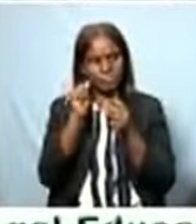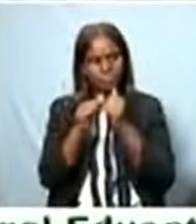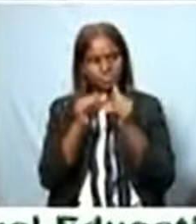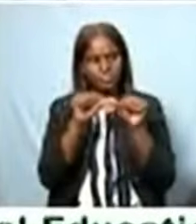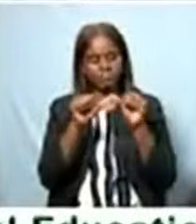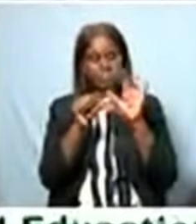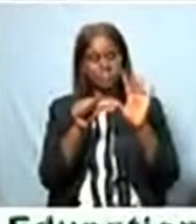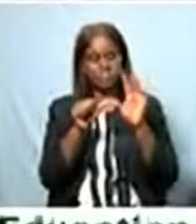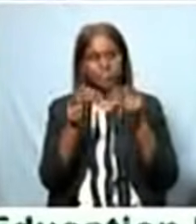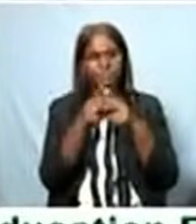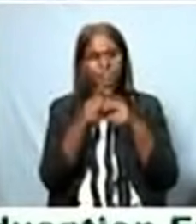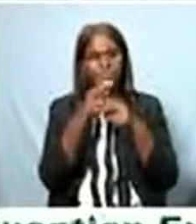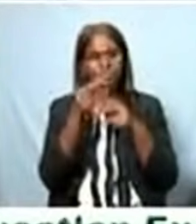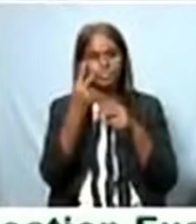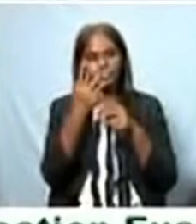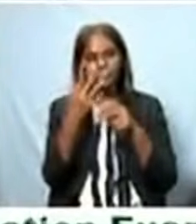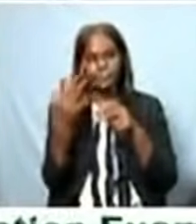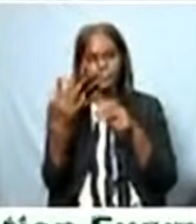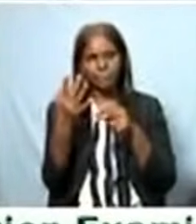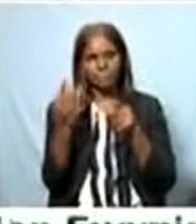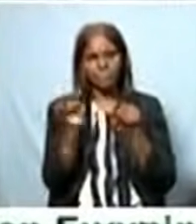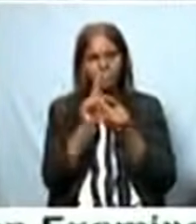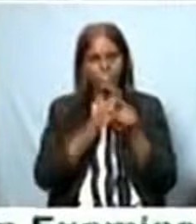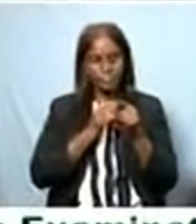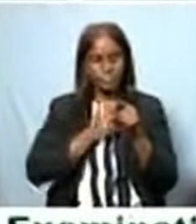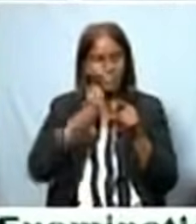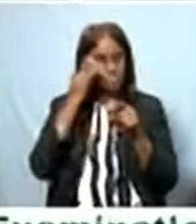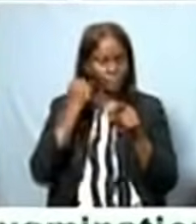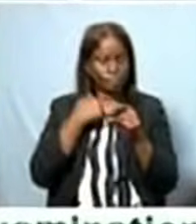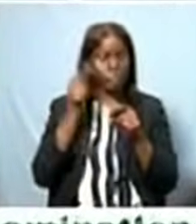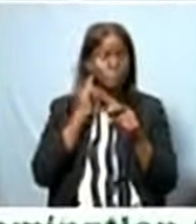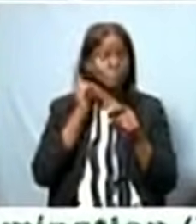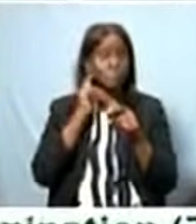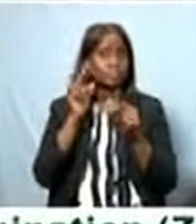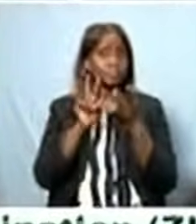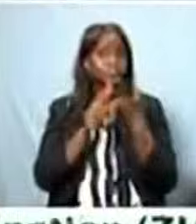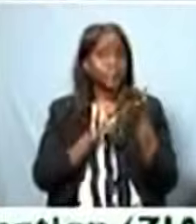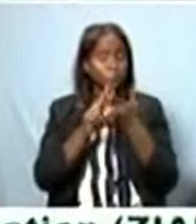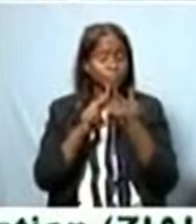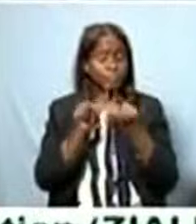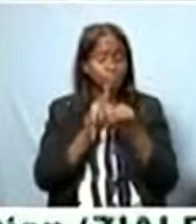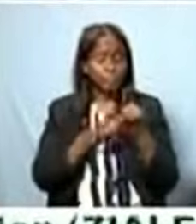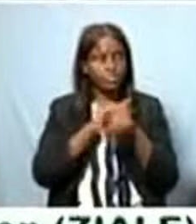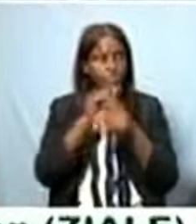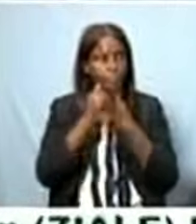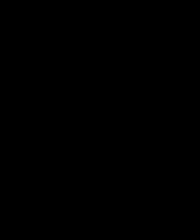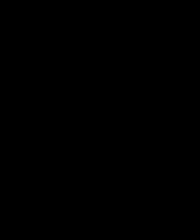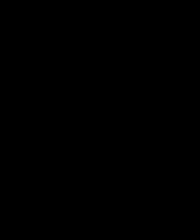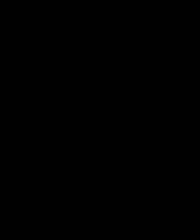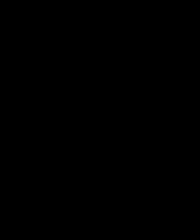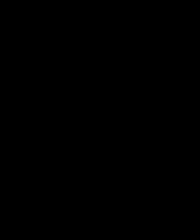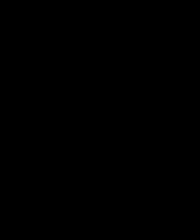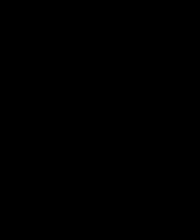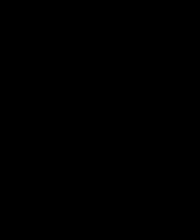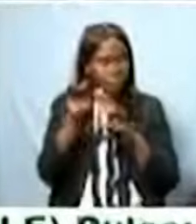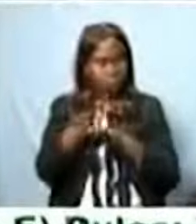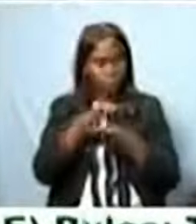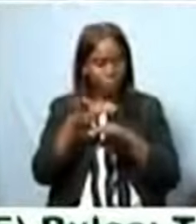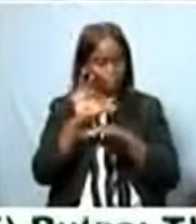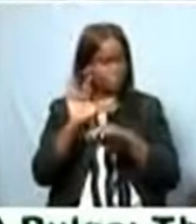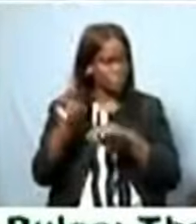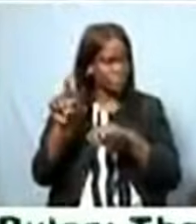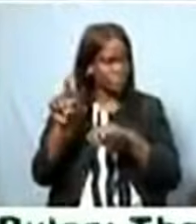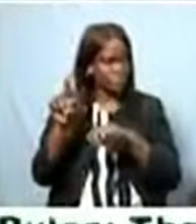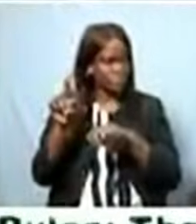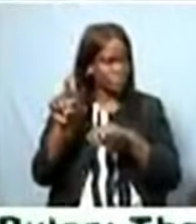still falling short of 2 things. And I know that you have heard the submission. The submission is that beyond the existing